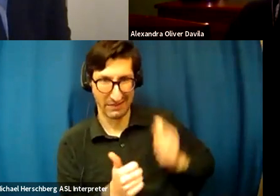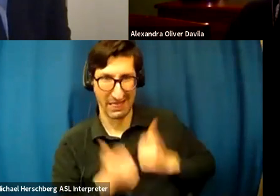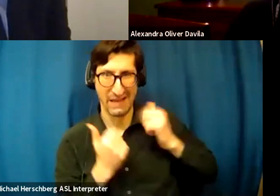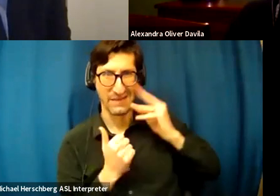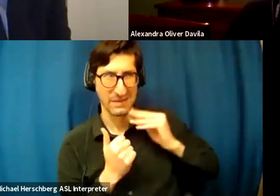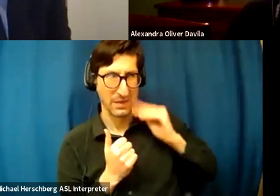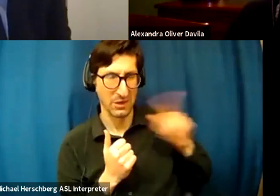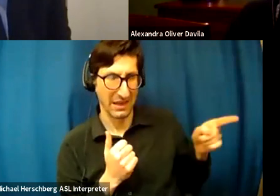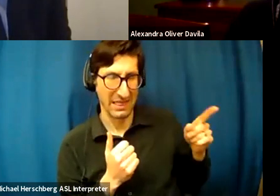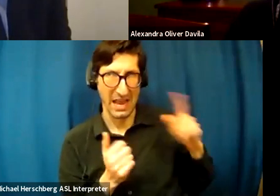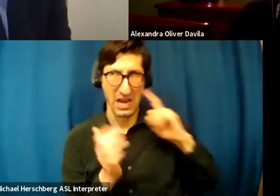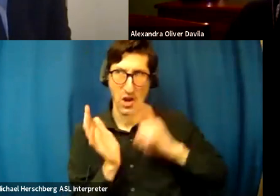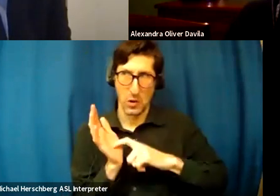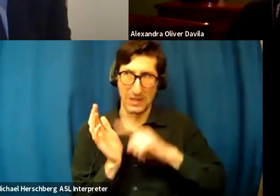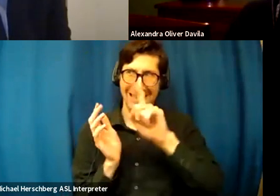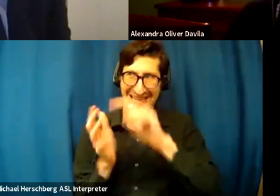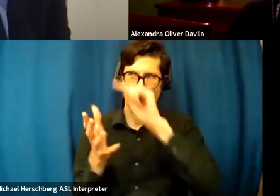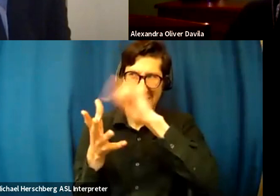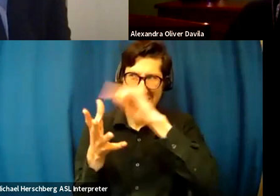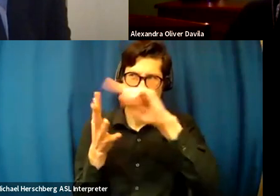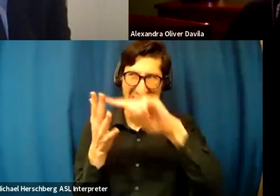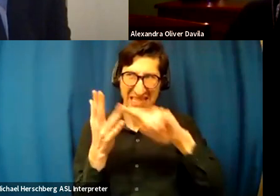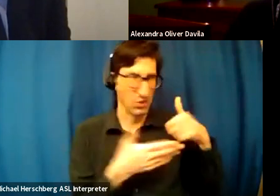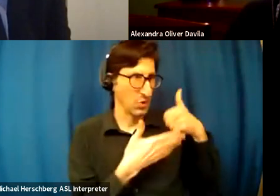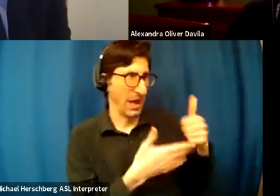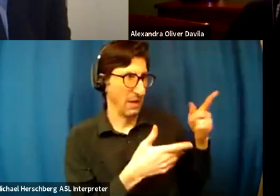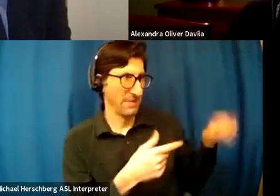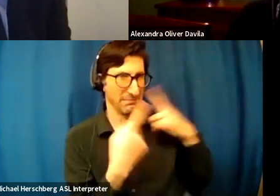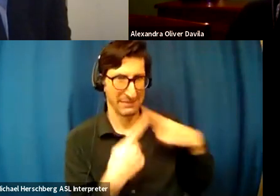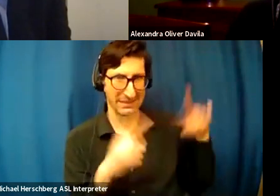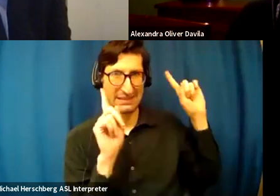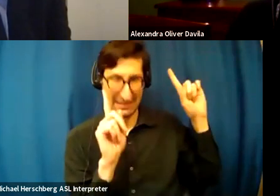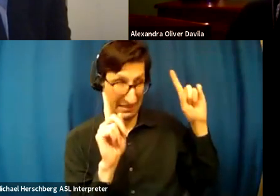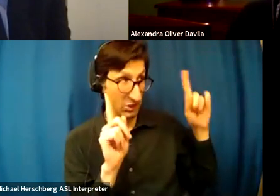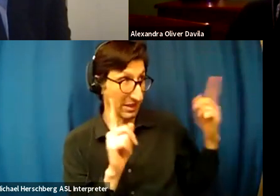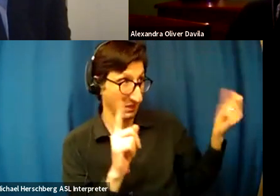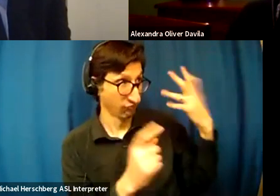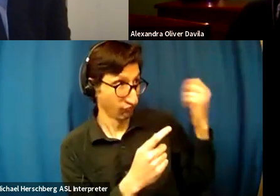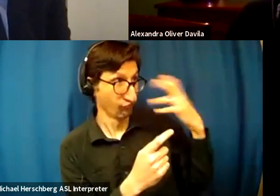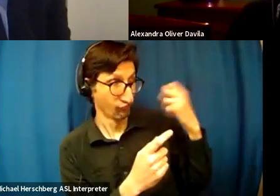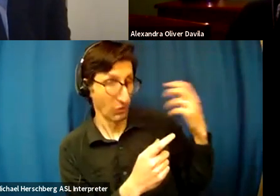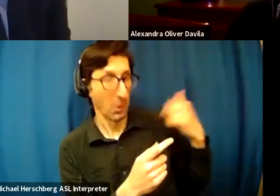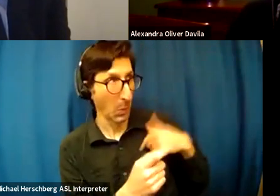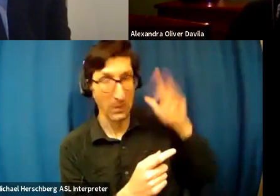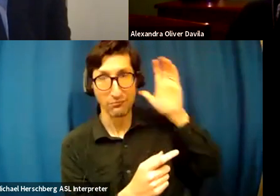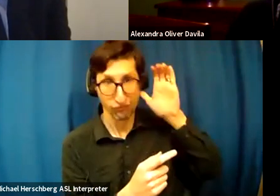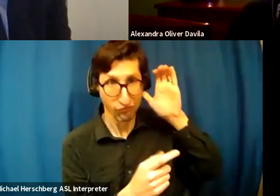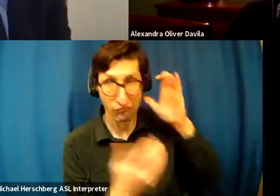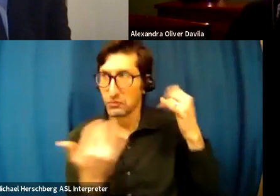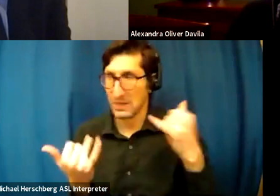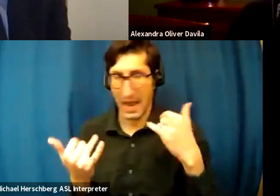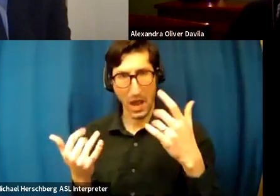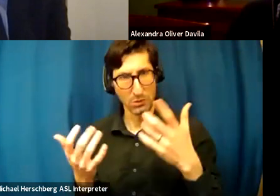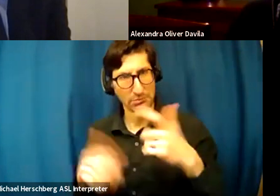what they need to help them to grow, to be able to do what they need to do next as well. So I feel like it's time to call the question and